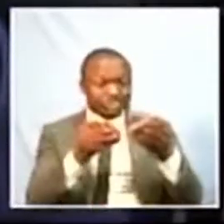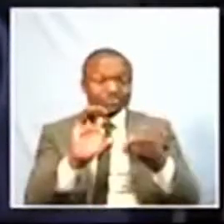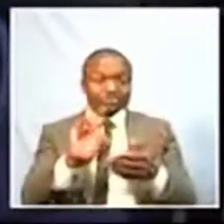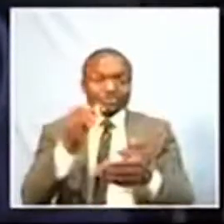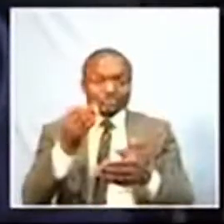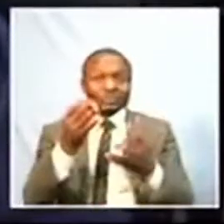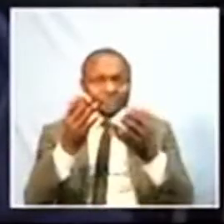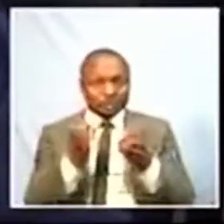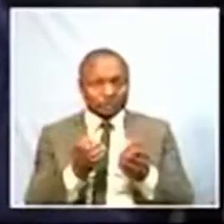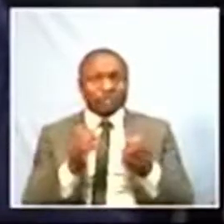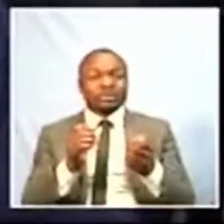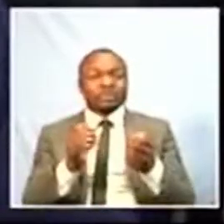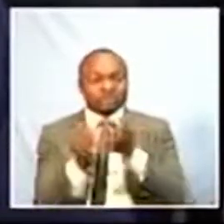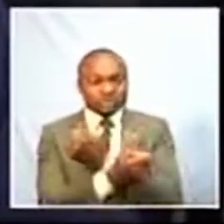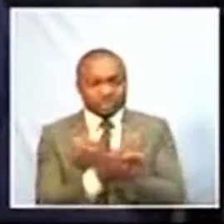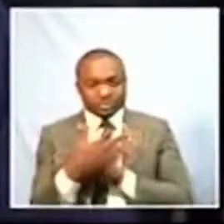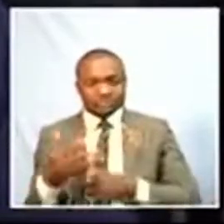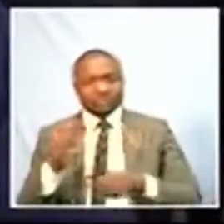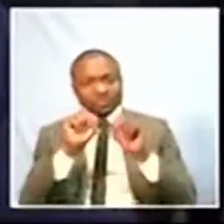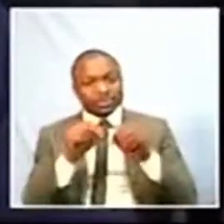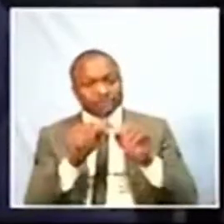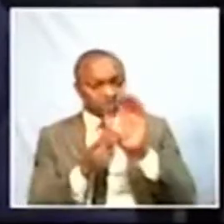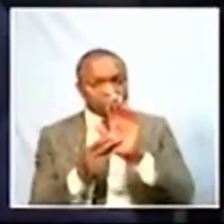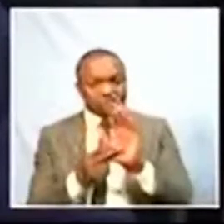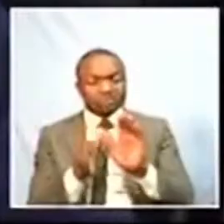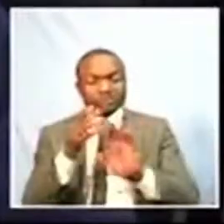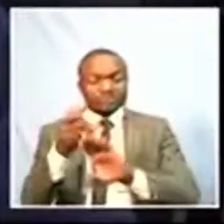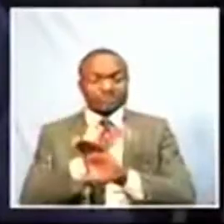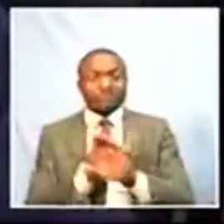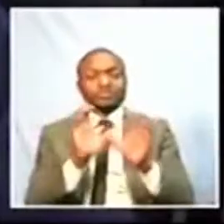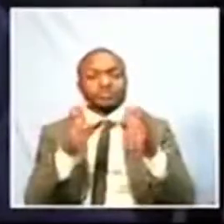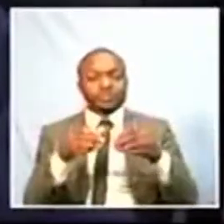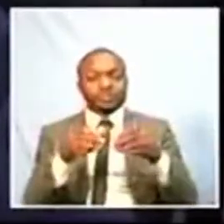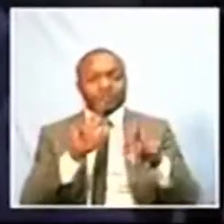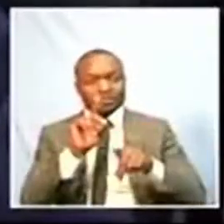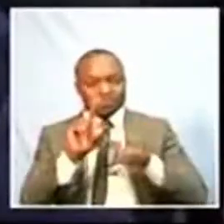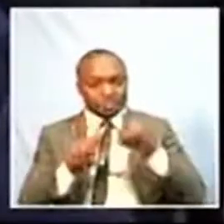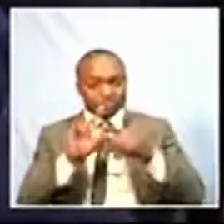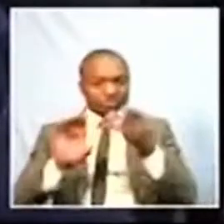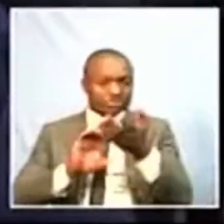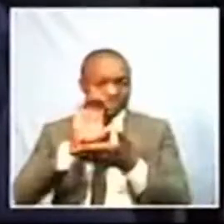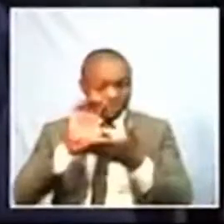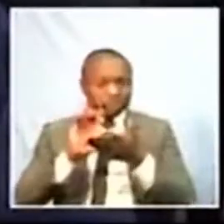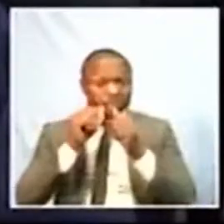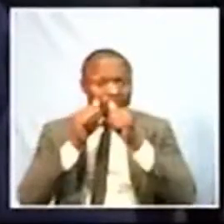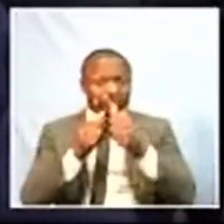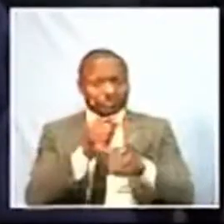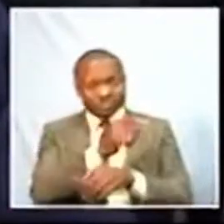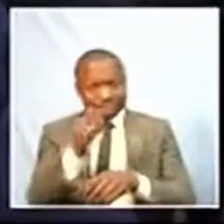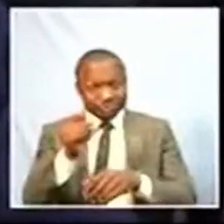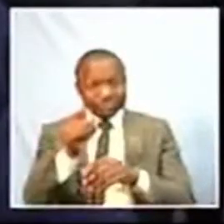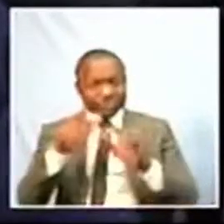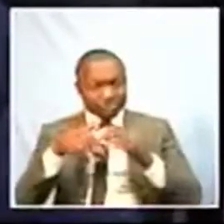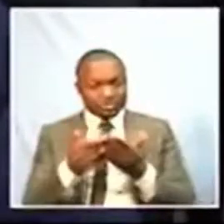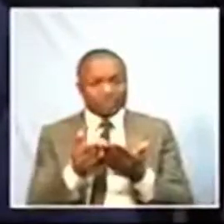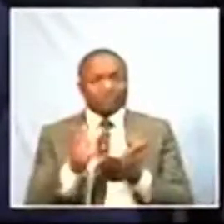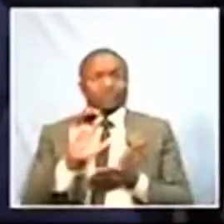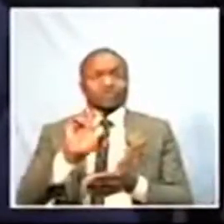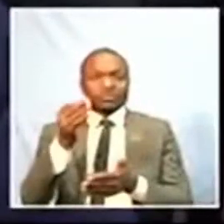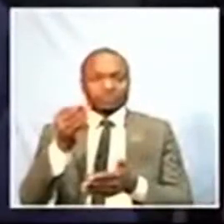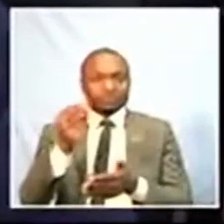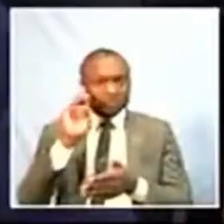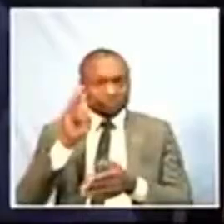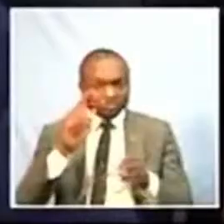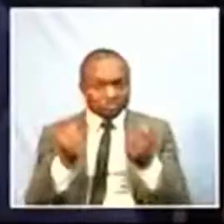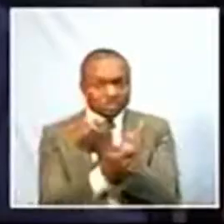be a game changer. So can you demonstrate before this committee, and the people of CHOMA, I'm sure they are following you, how CDF will be a game